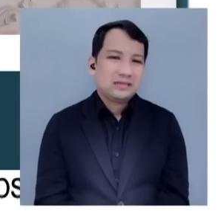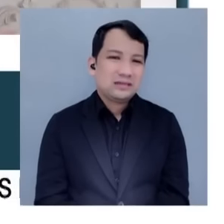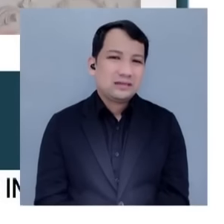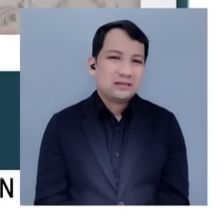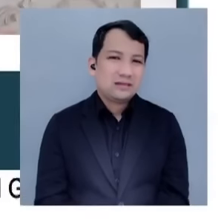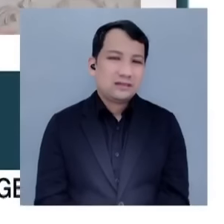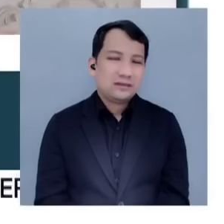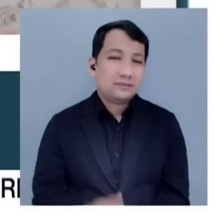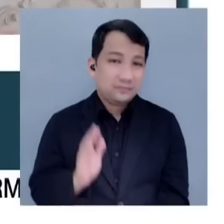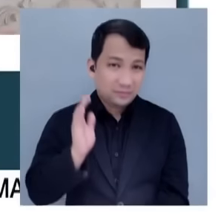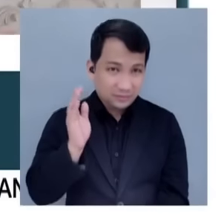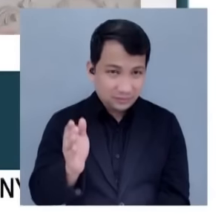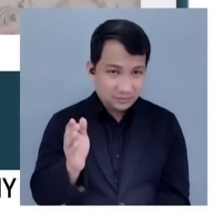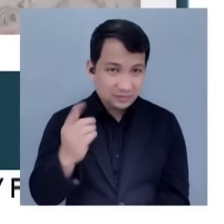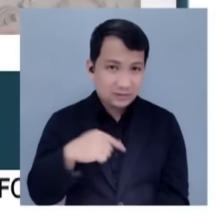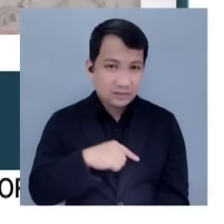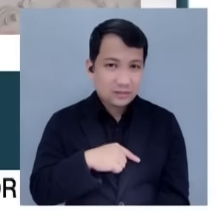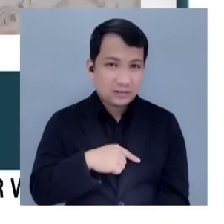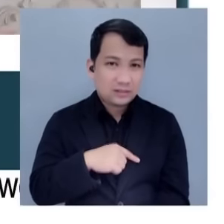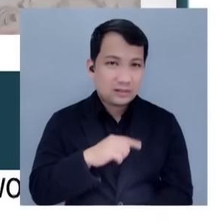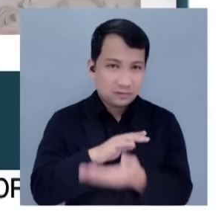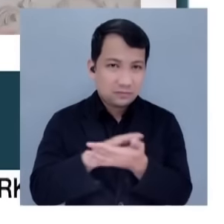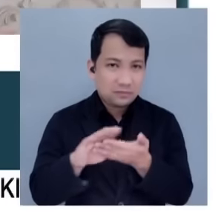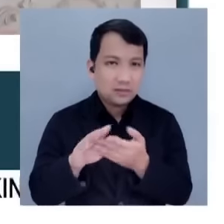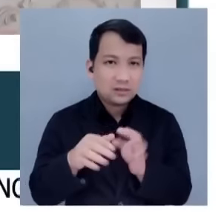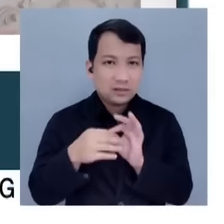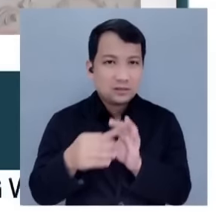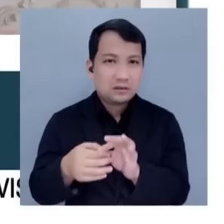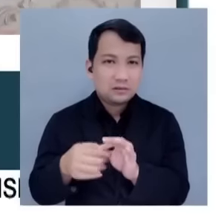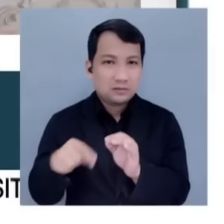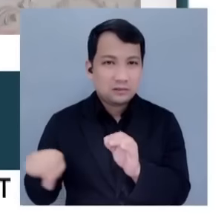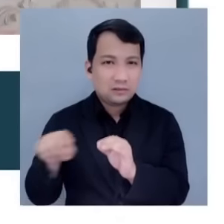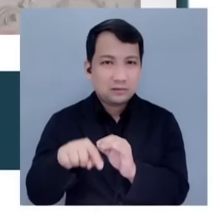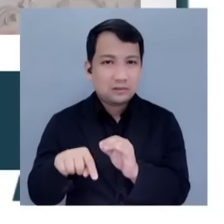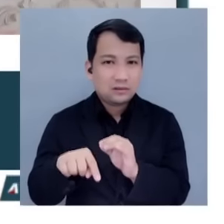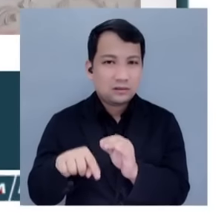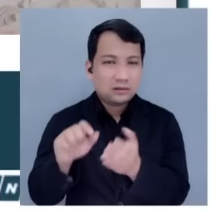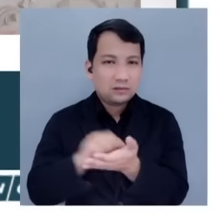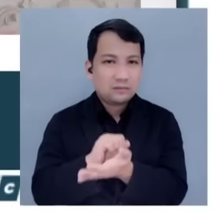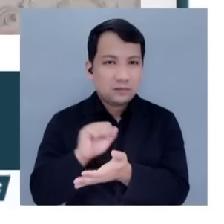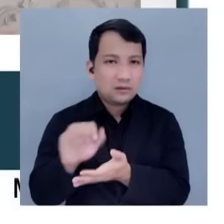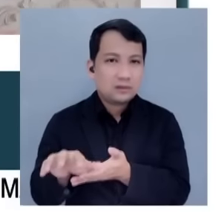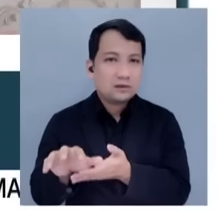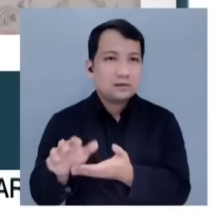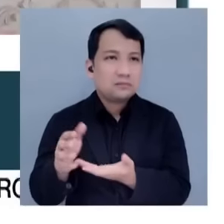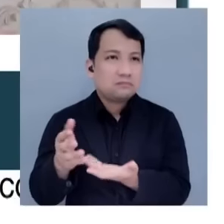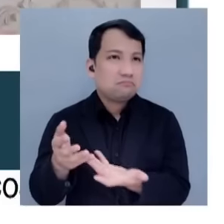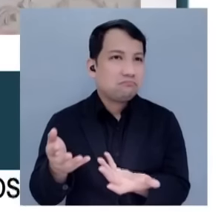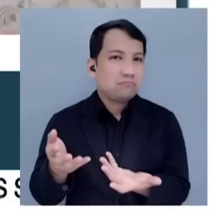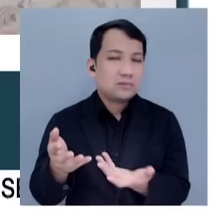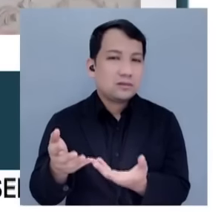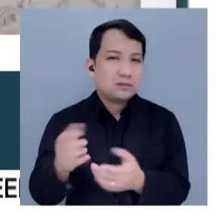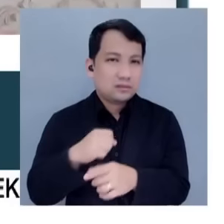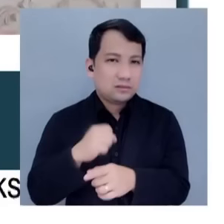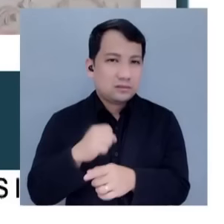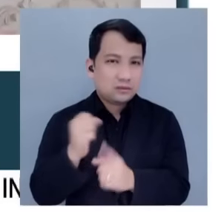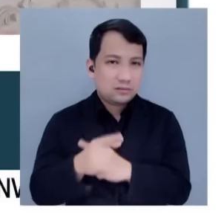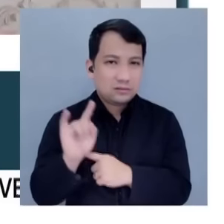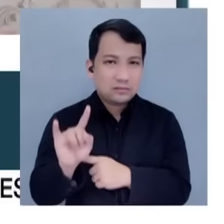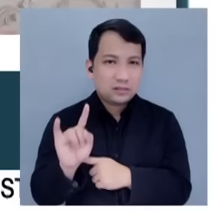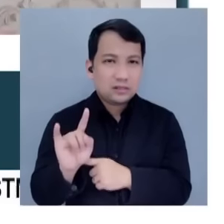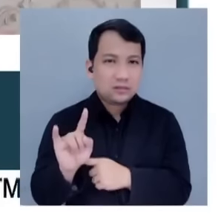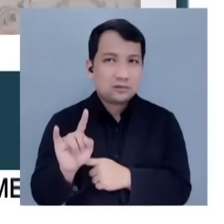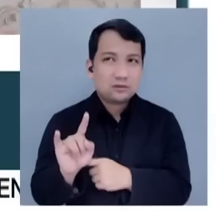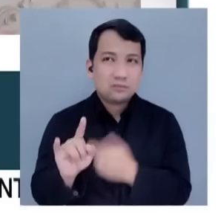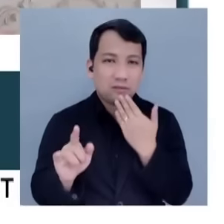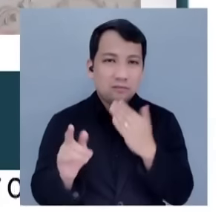Darating ang panahon na malilinis din itong mga basura dyan sa social media, pero hindi mangyayari yan